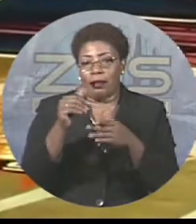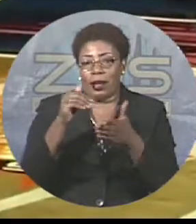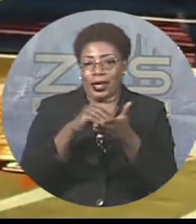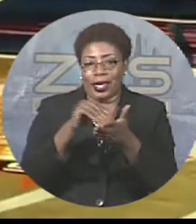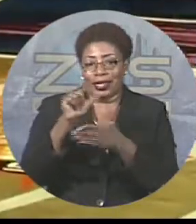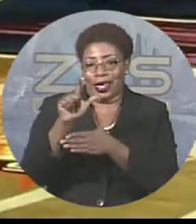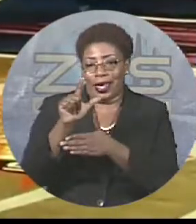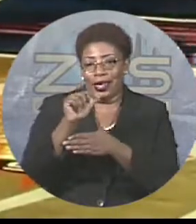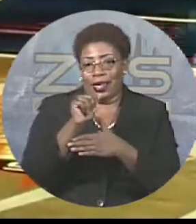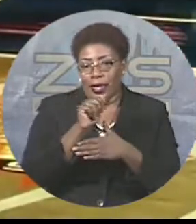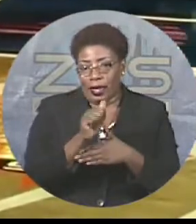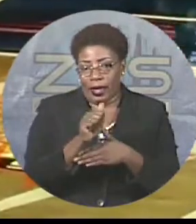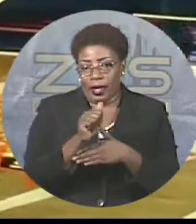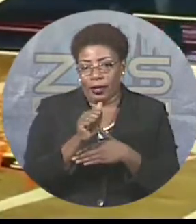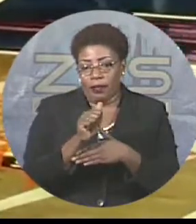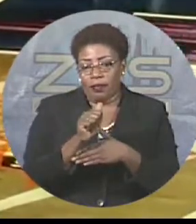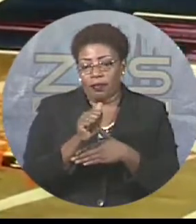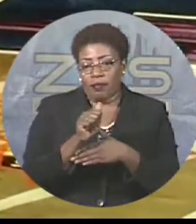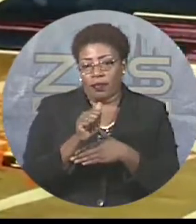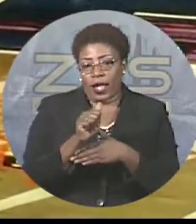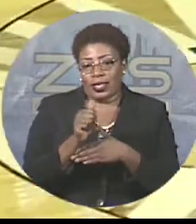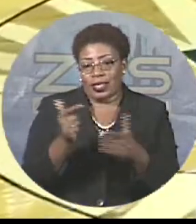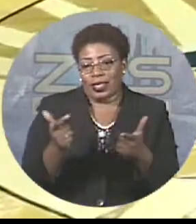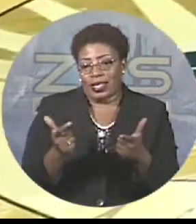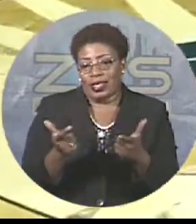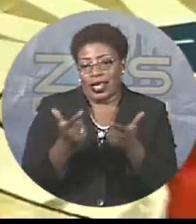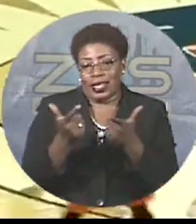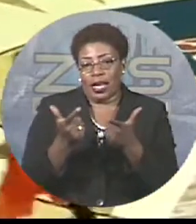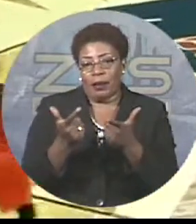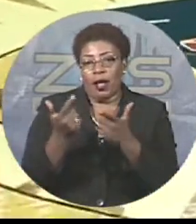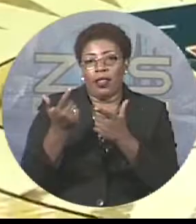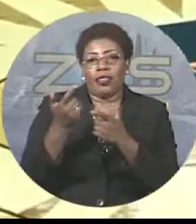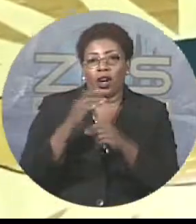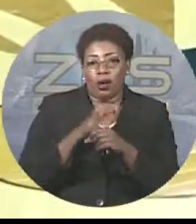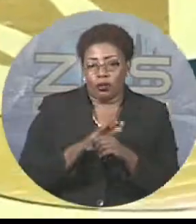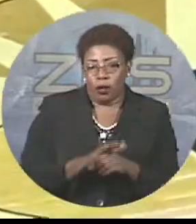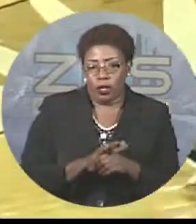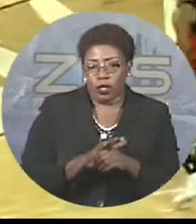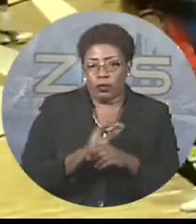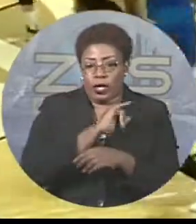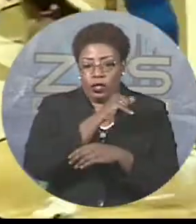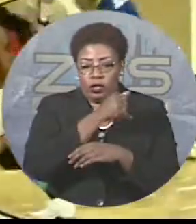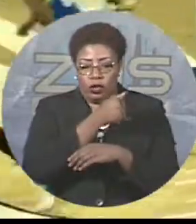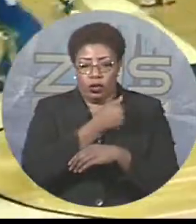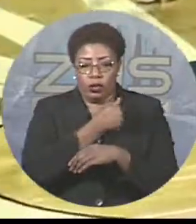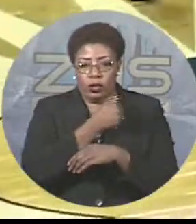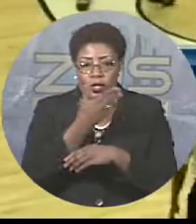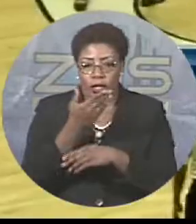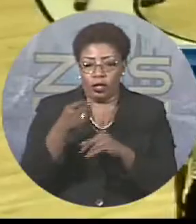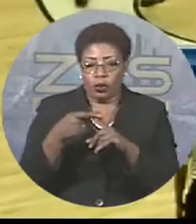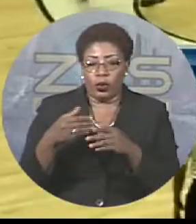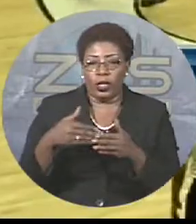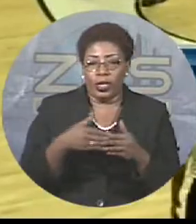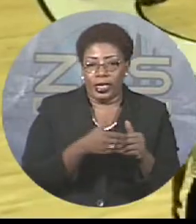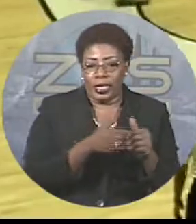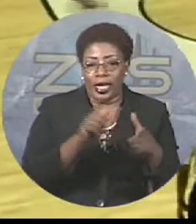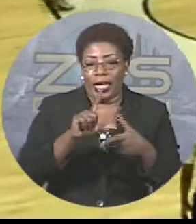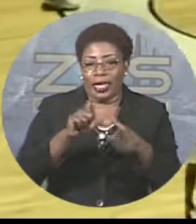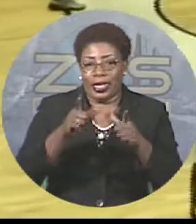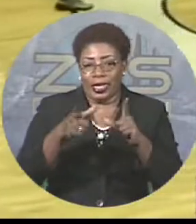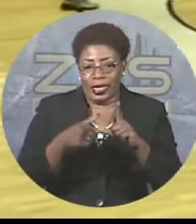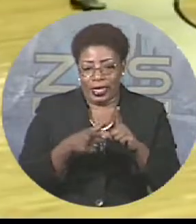that takes a bit of the pressure off, but there's even more at stake as Jones is in position to lead the league in